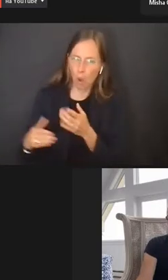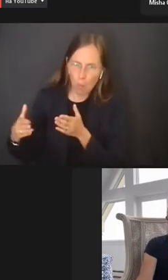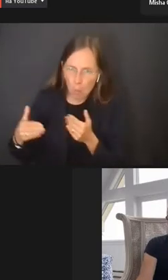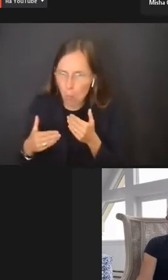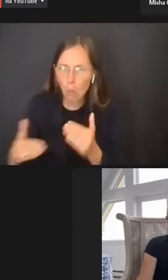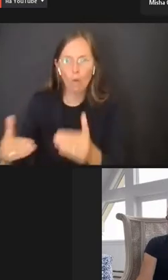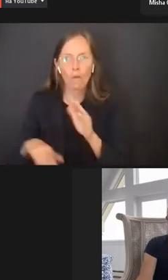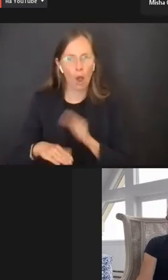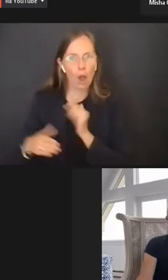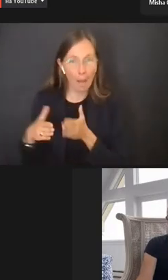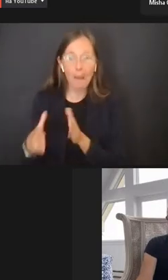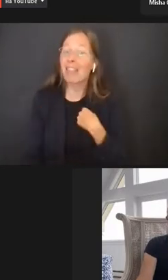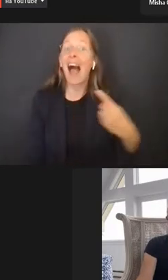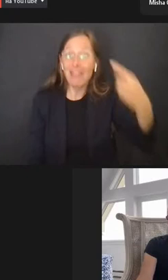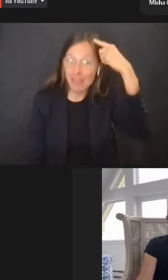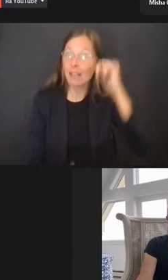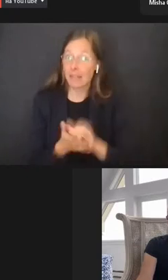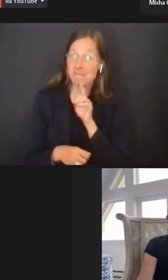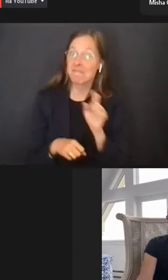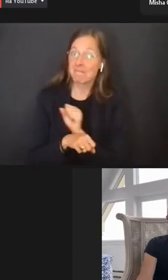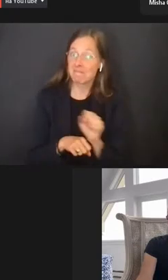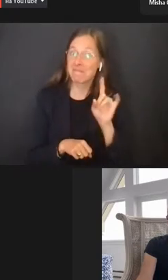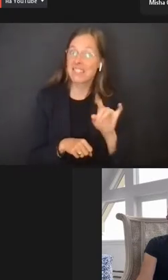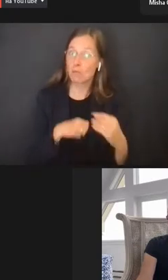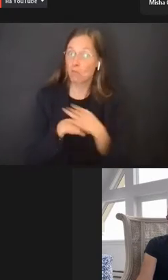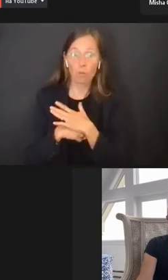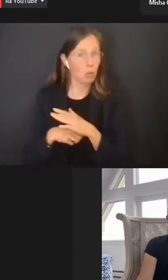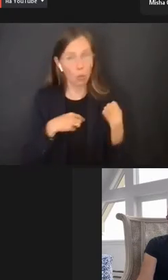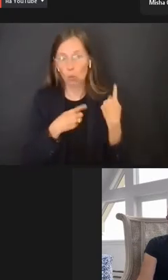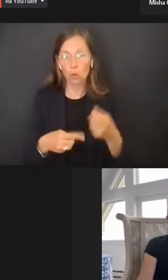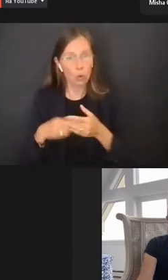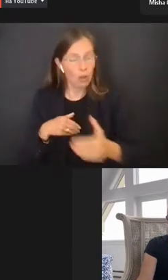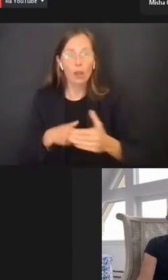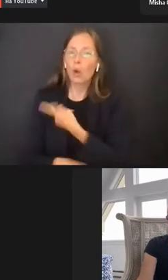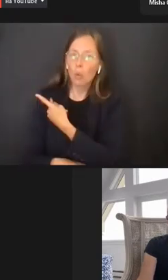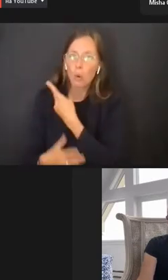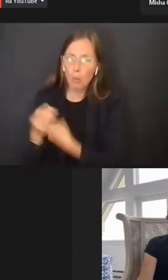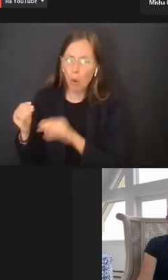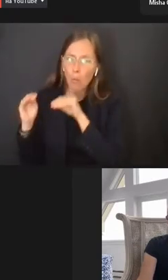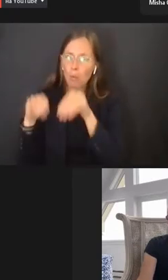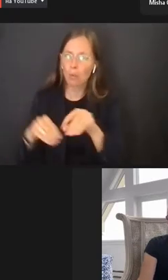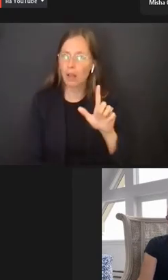I think it was a factor all along, you know? I think that we both moved to LA in